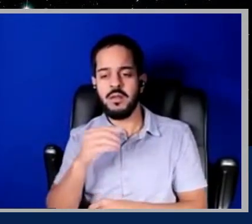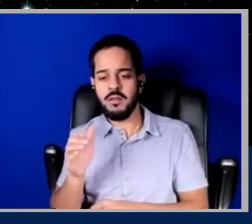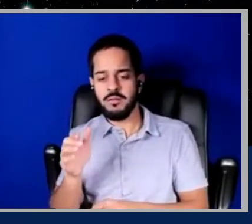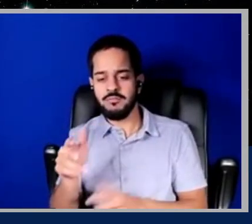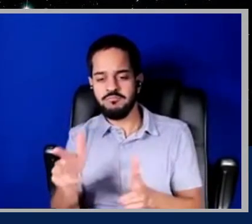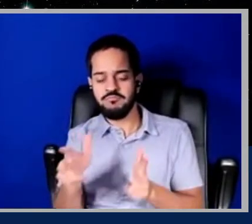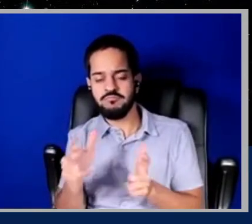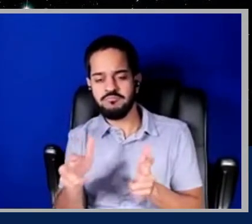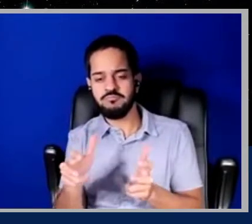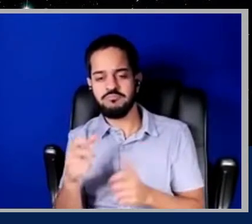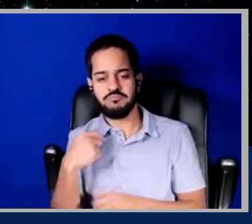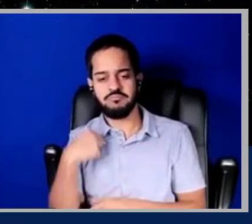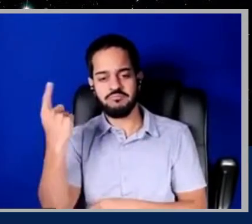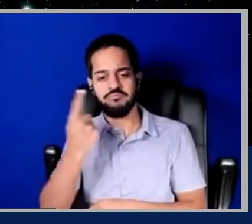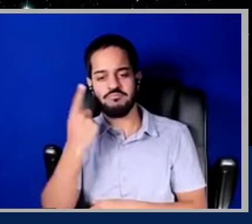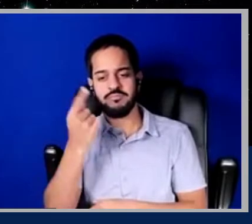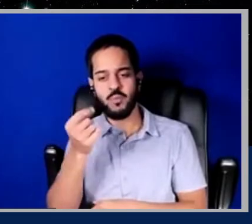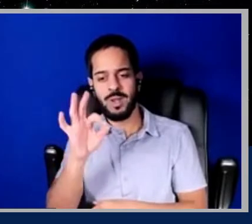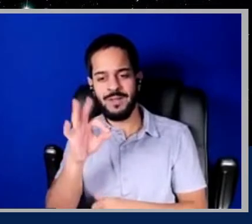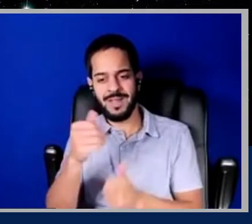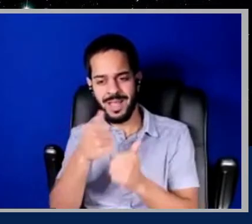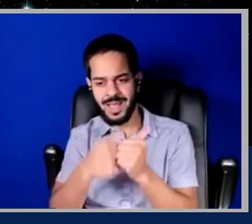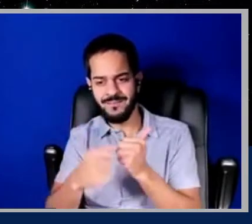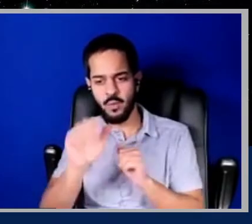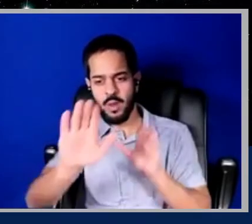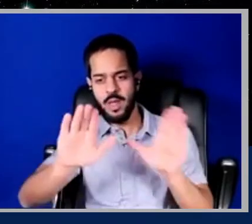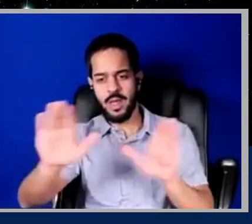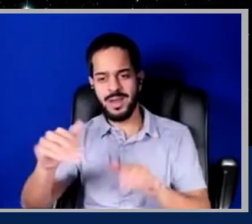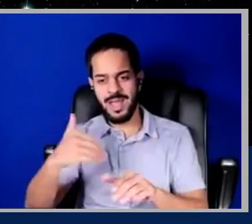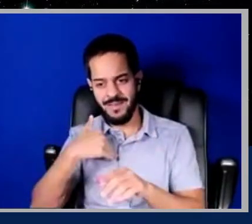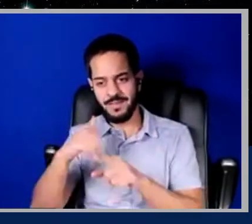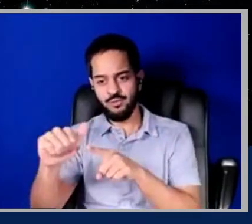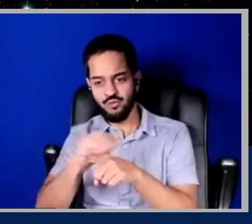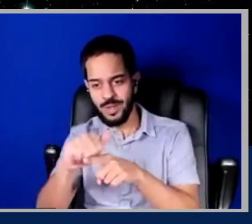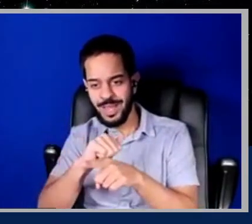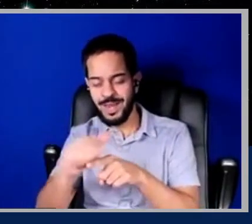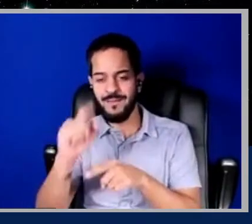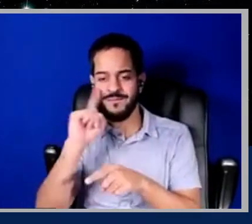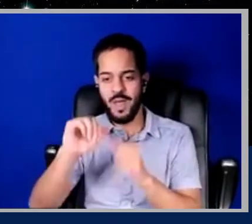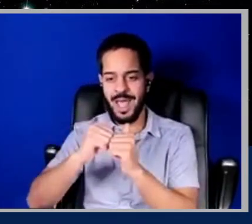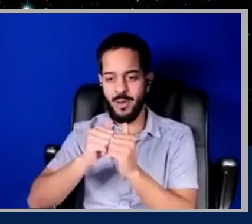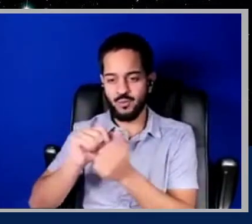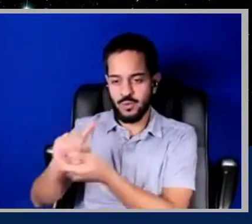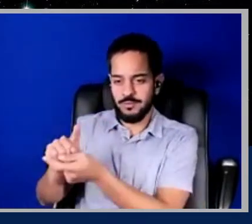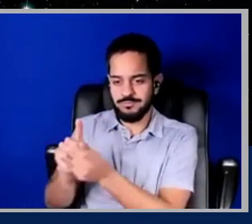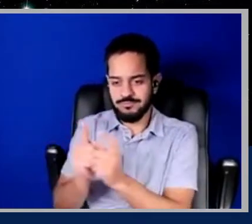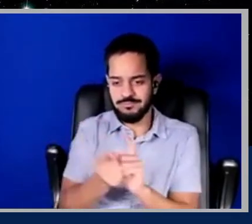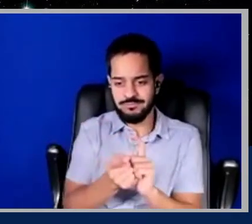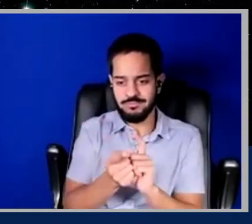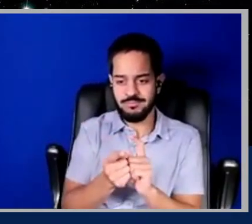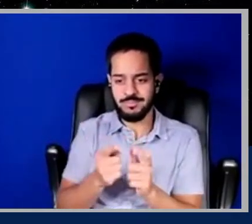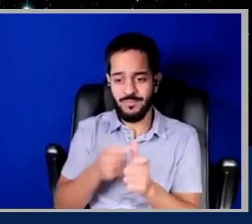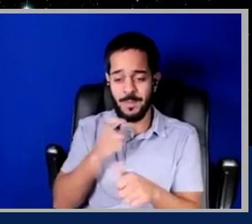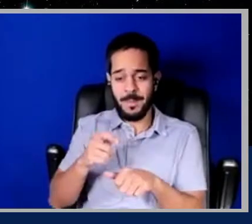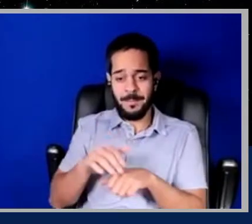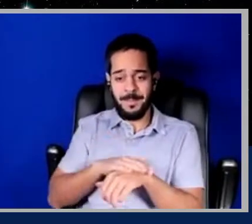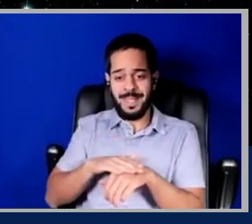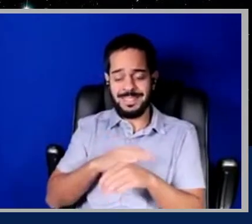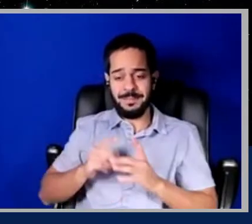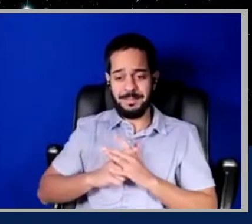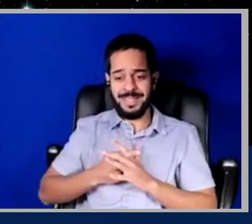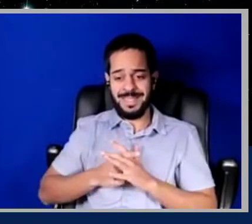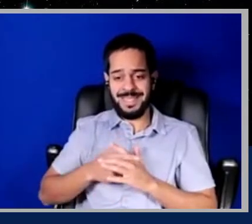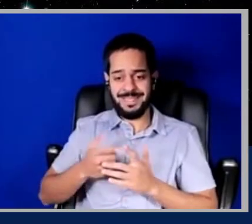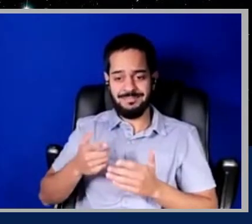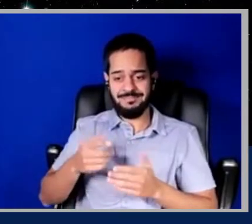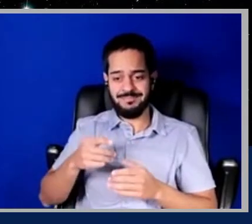face was like, what if we were all trained in how to do this from when we enter the field? Yeah. Figure out maybe in a two-dimensional